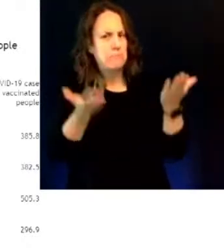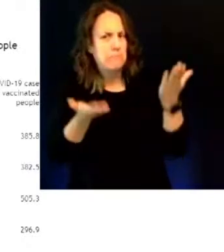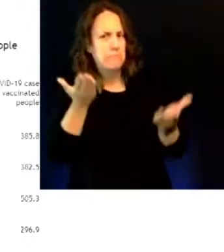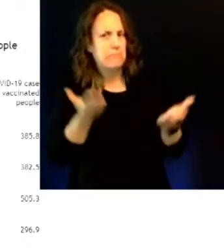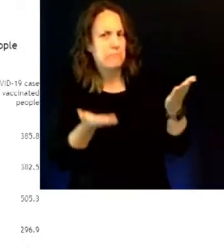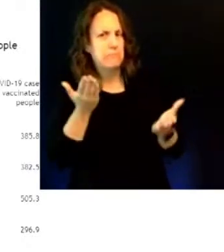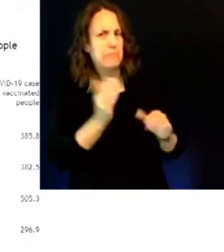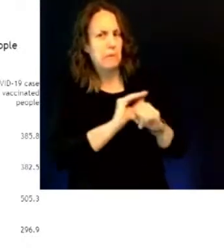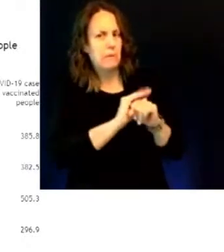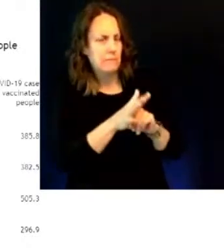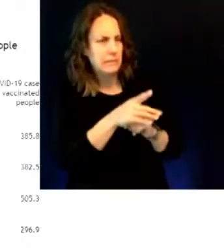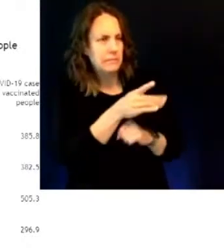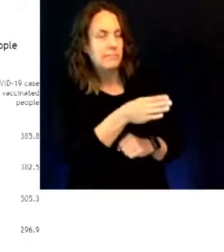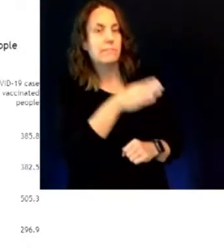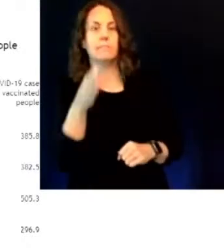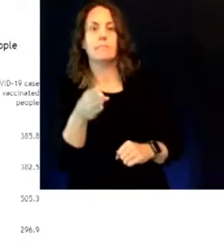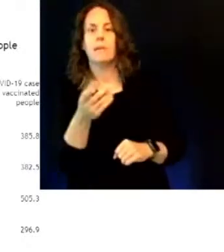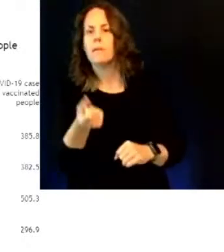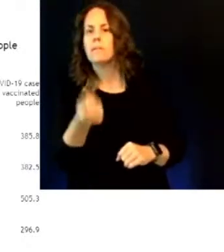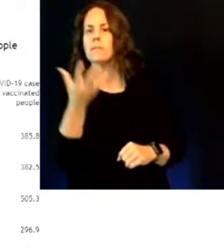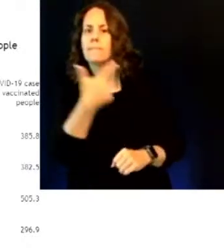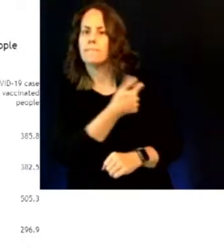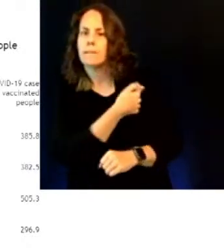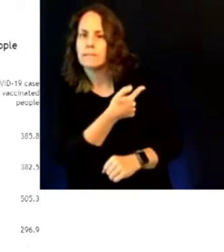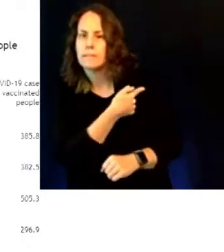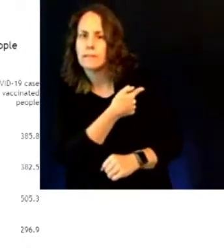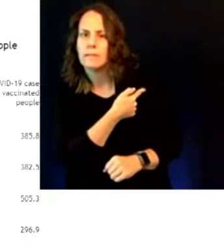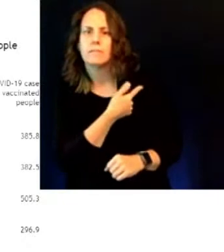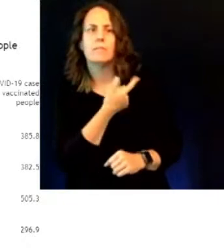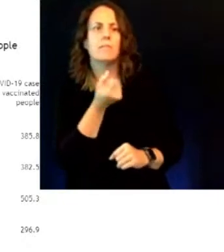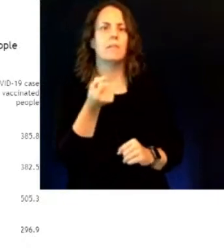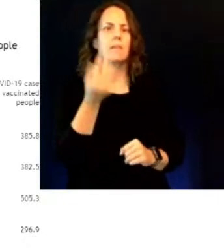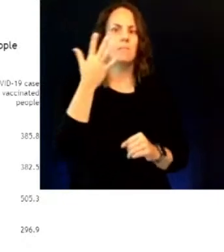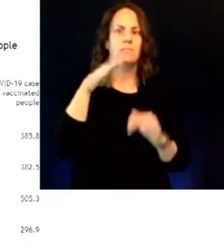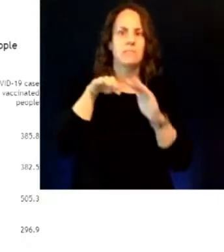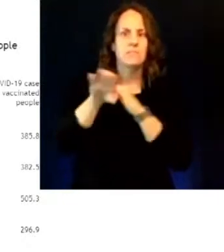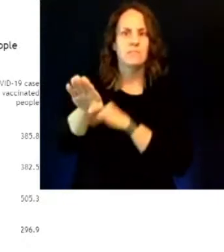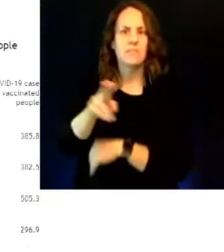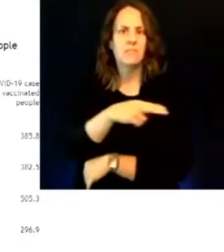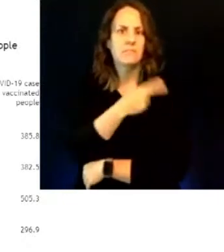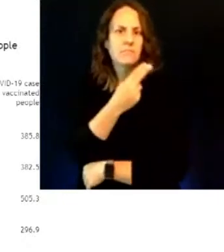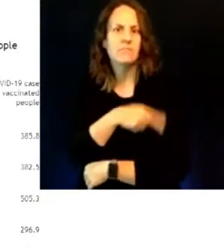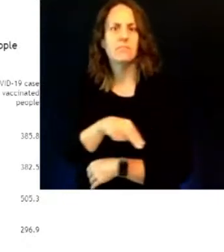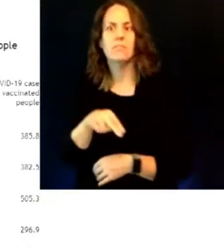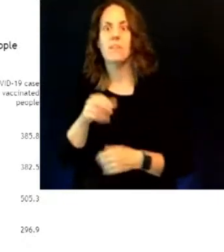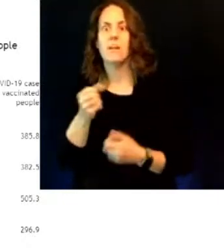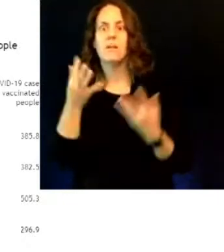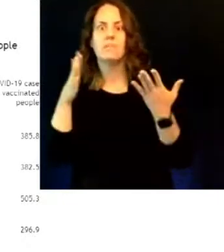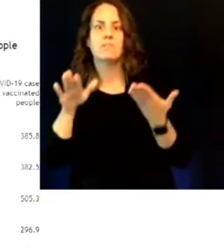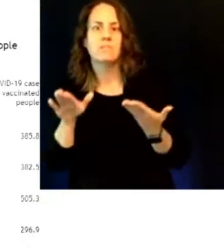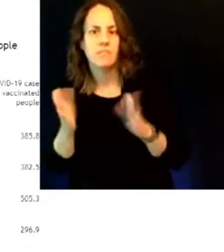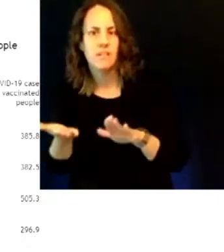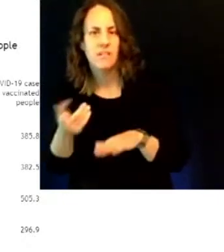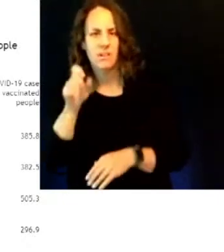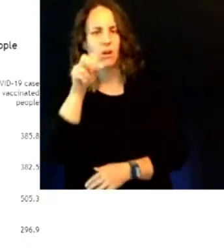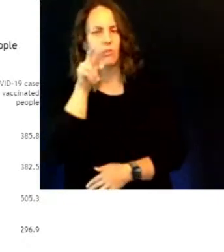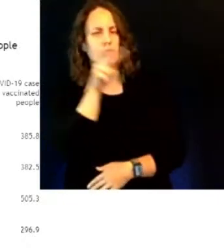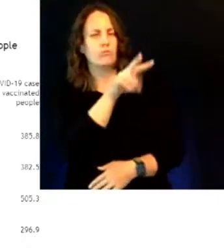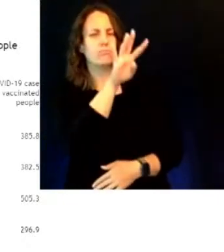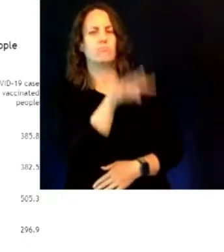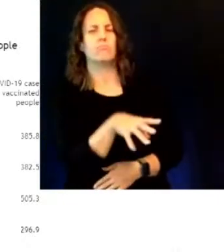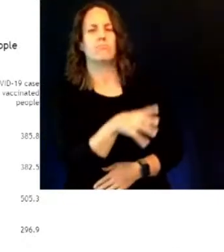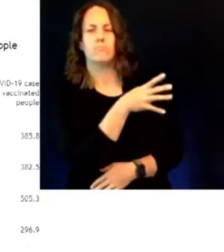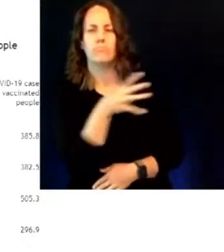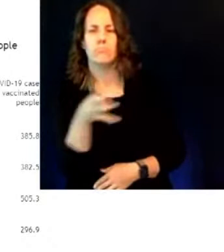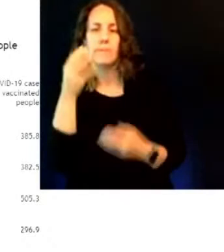hospitalizations, and deaths. There's 3 identical tables as you scroll down the website here, looking at those rates. And I will point